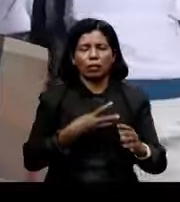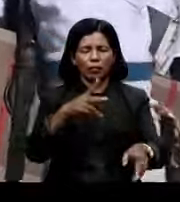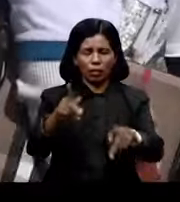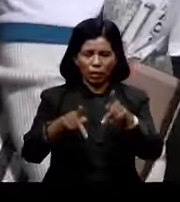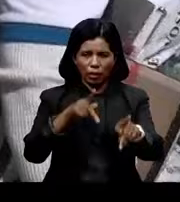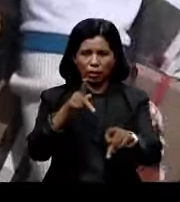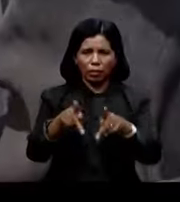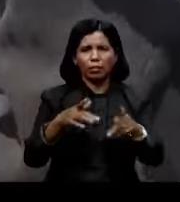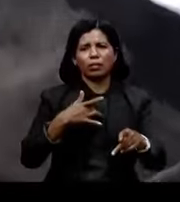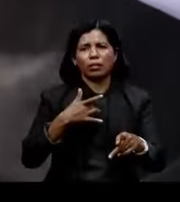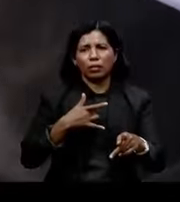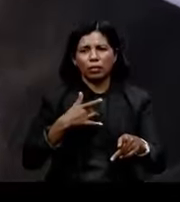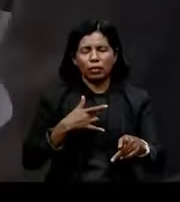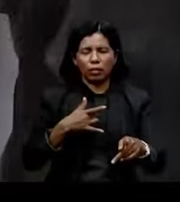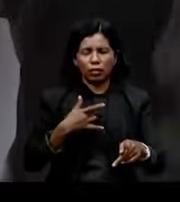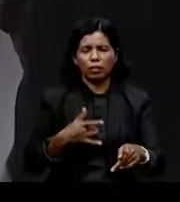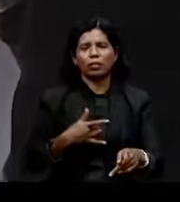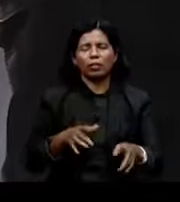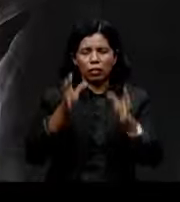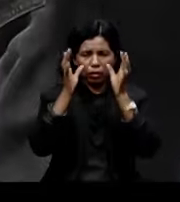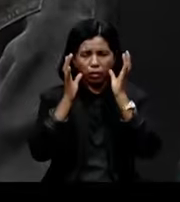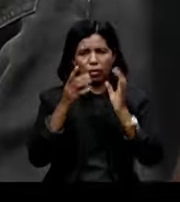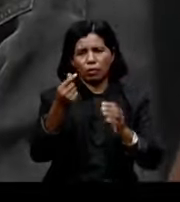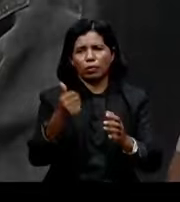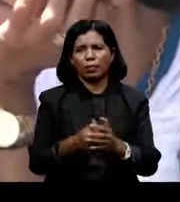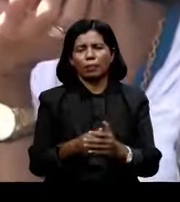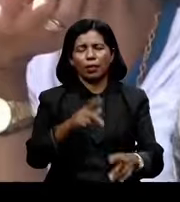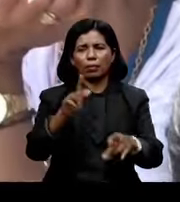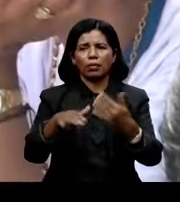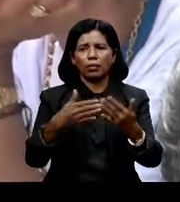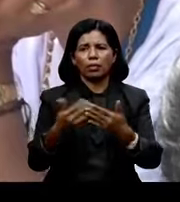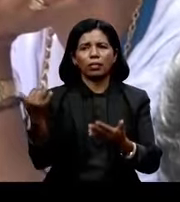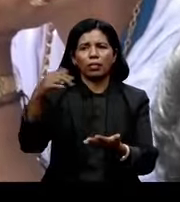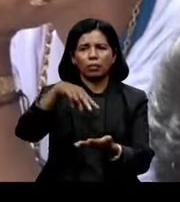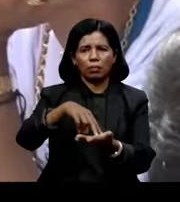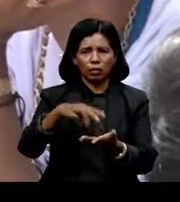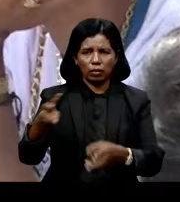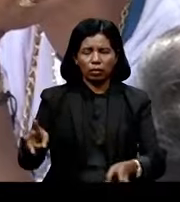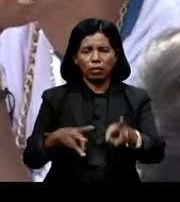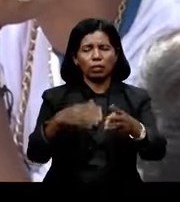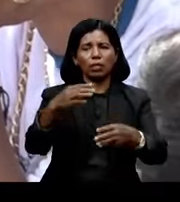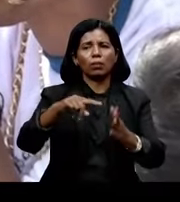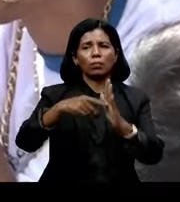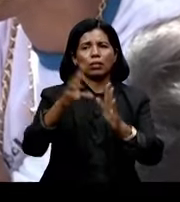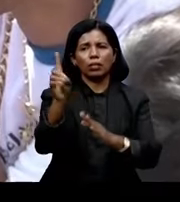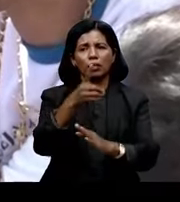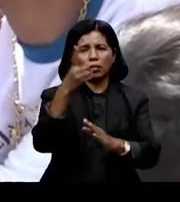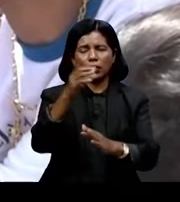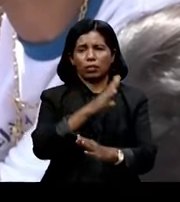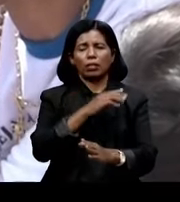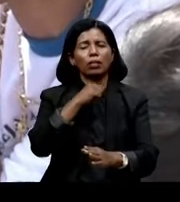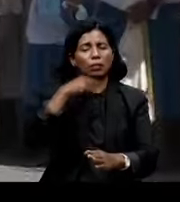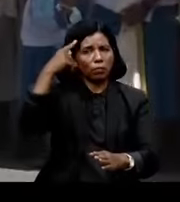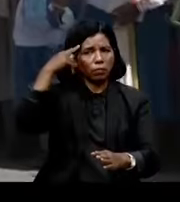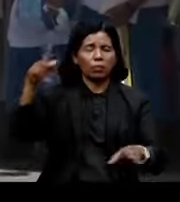gne sinti senti sentimento ito ang. Peregrinu sira ne considera sira hamrik ona estrada nini, hahuhu sida der sang ude hinga mu papa